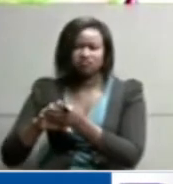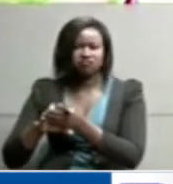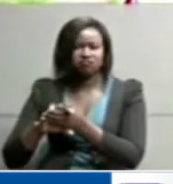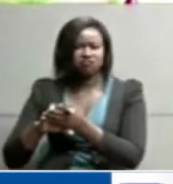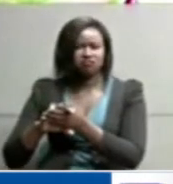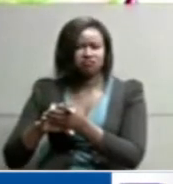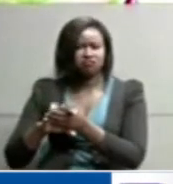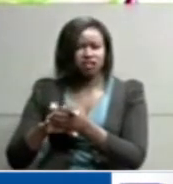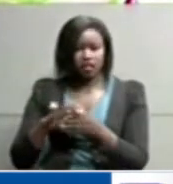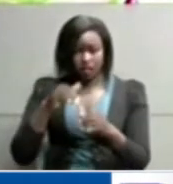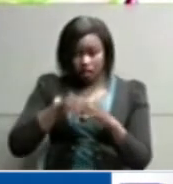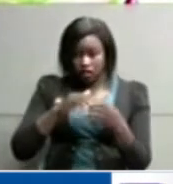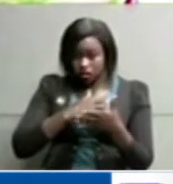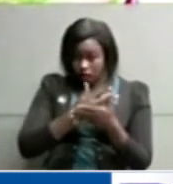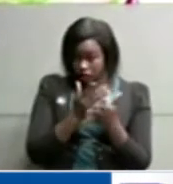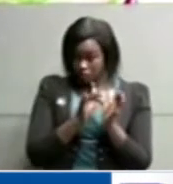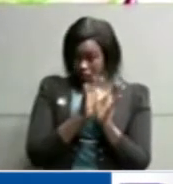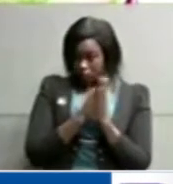But in the book of Genesis,